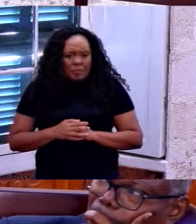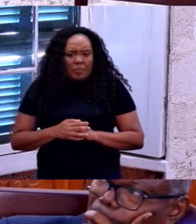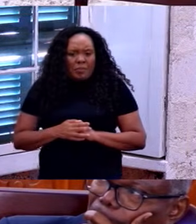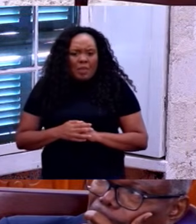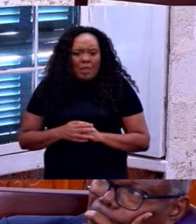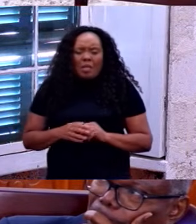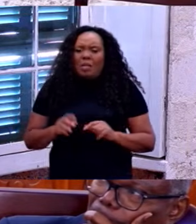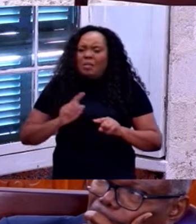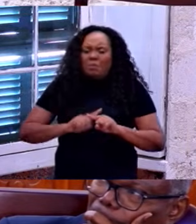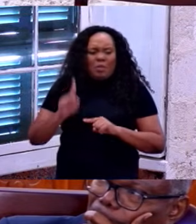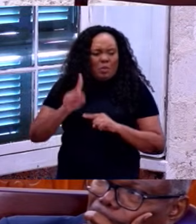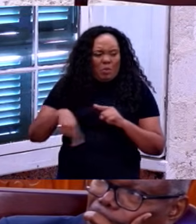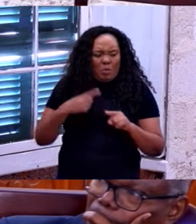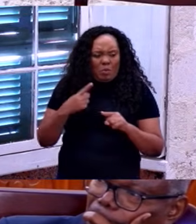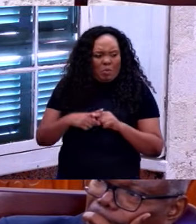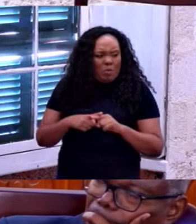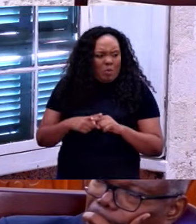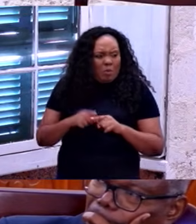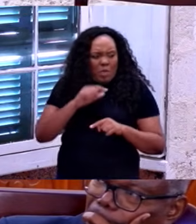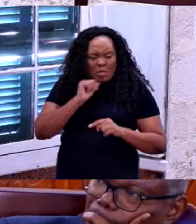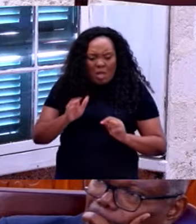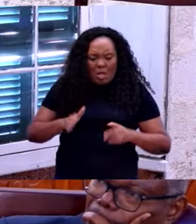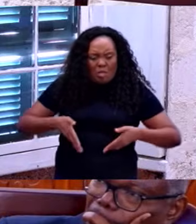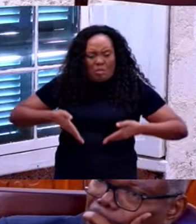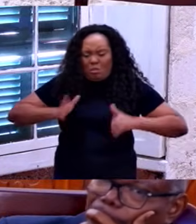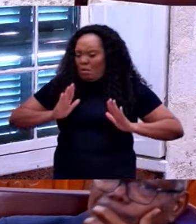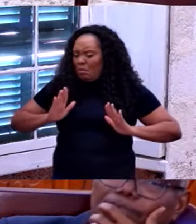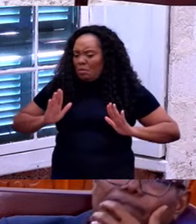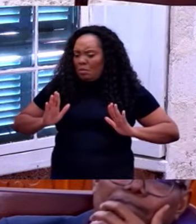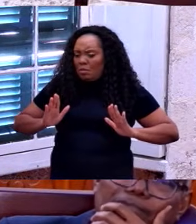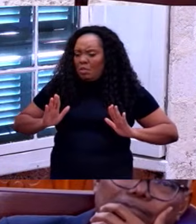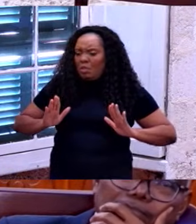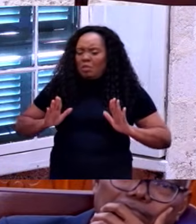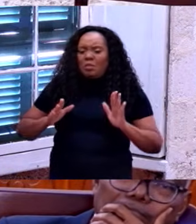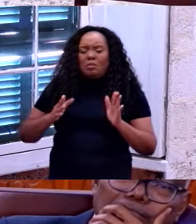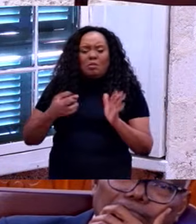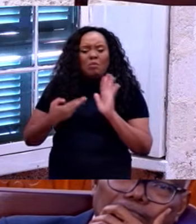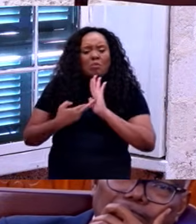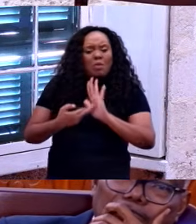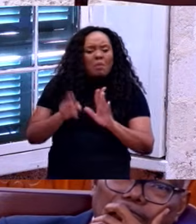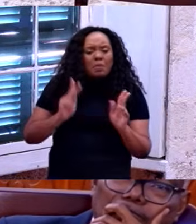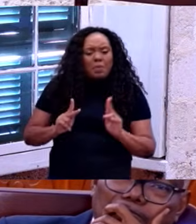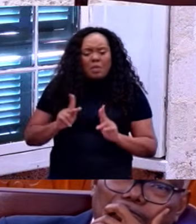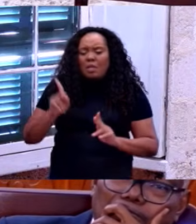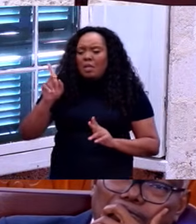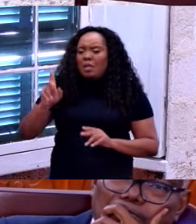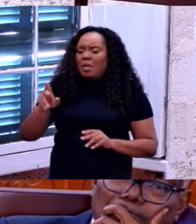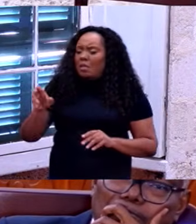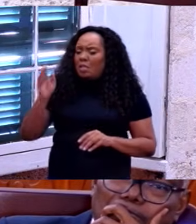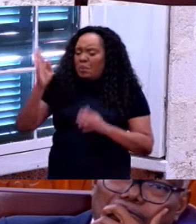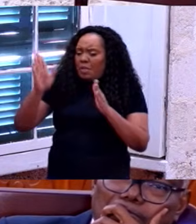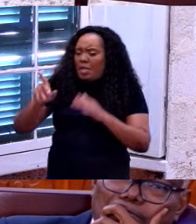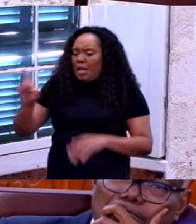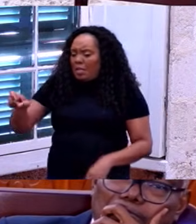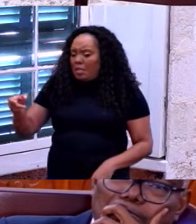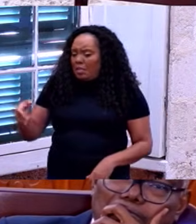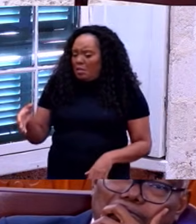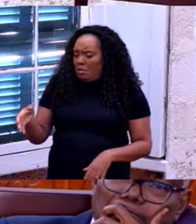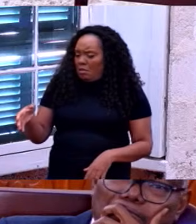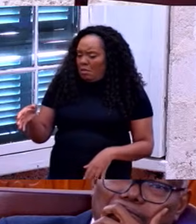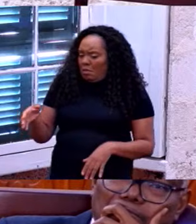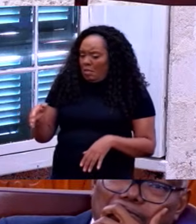so doing because you were sitting in the chair and must maintain silence. In fact, His Honor Speaker